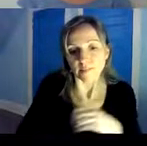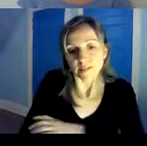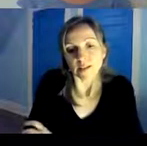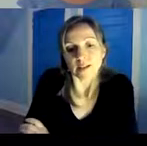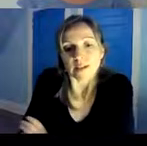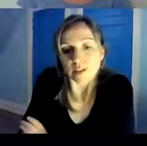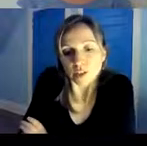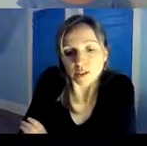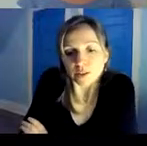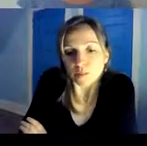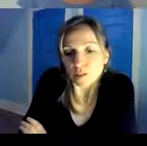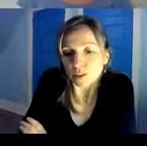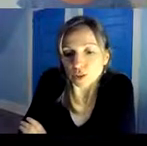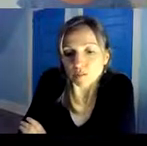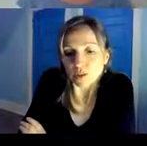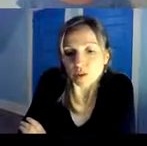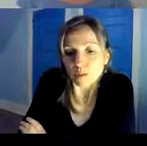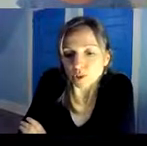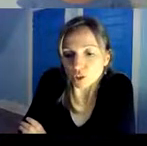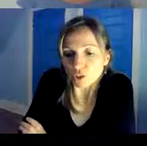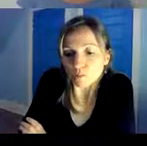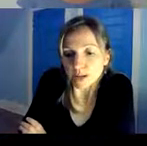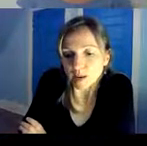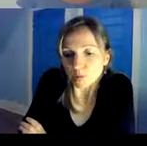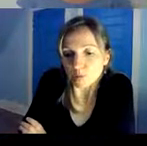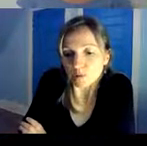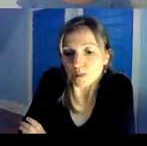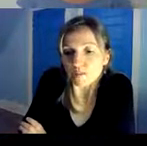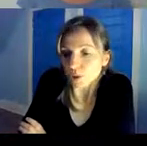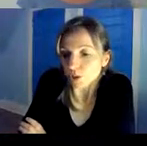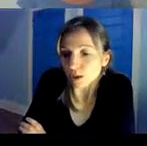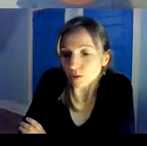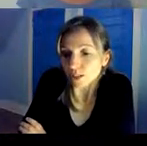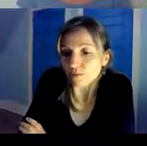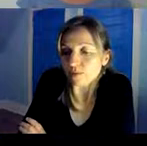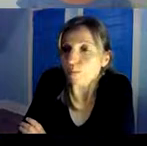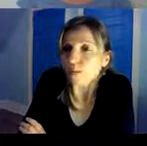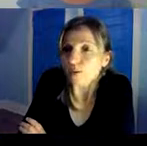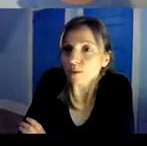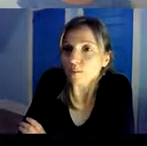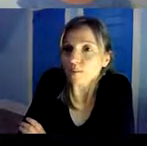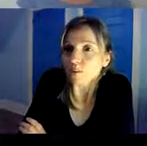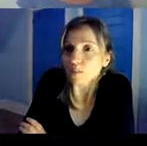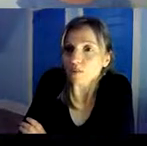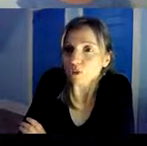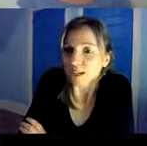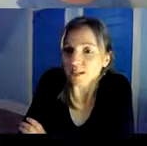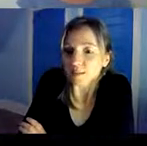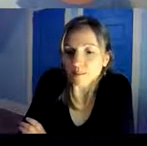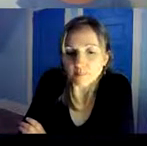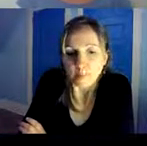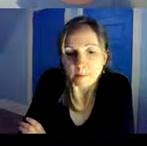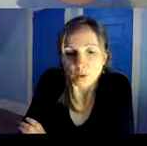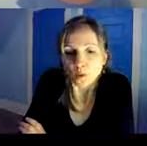here. In Ontario, some good alternatives are wild ginger, May apple, Virginia waterleaf, and foam flower. That would be for